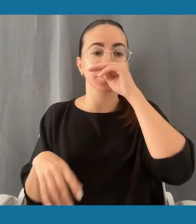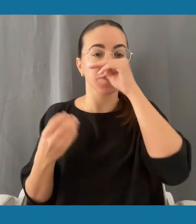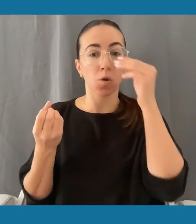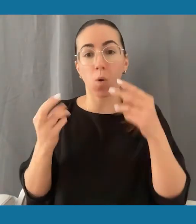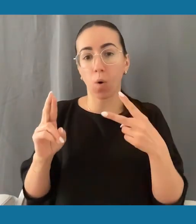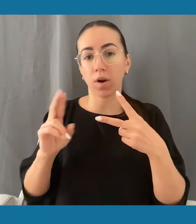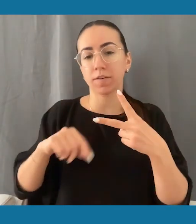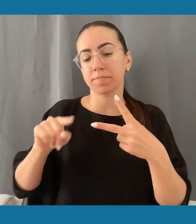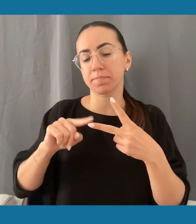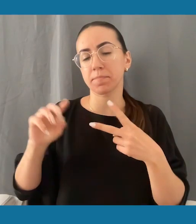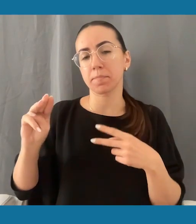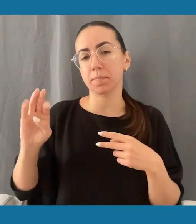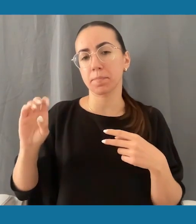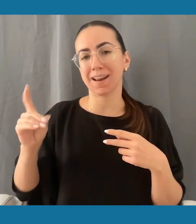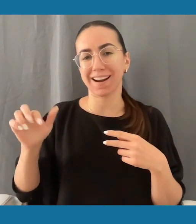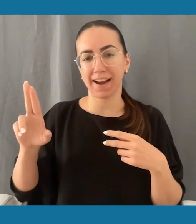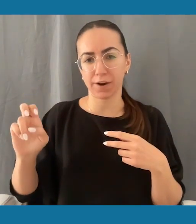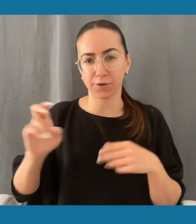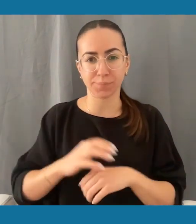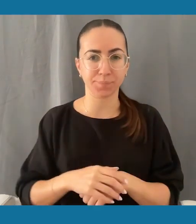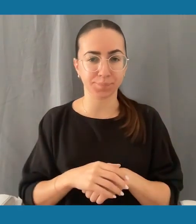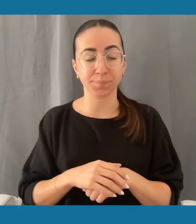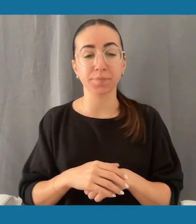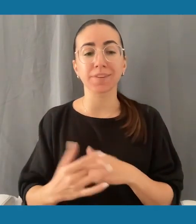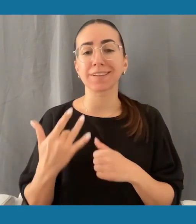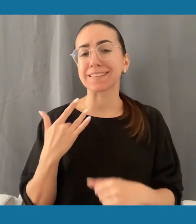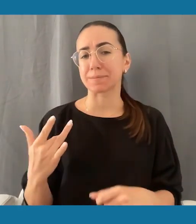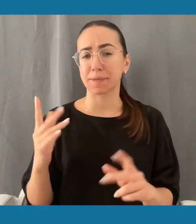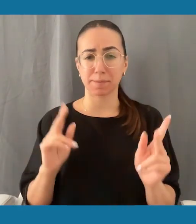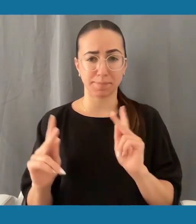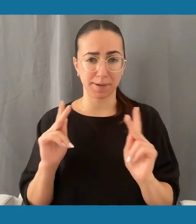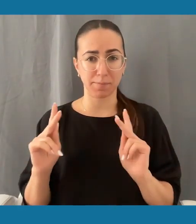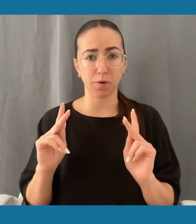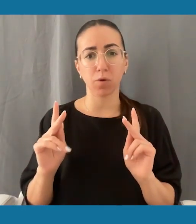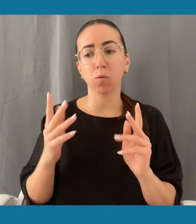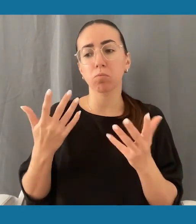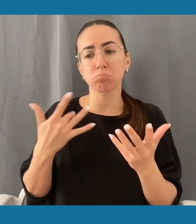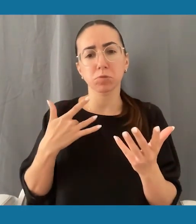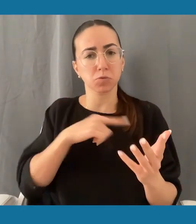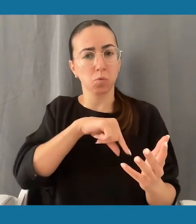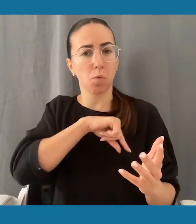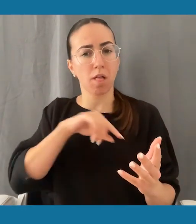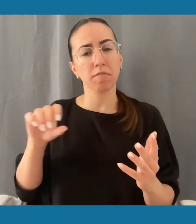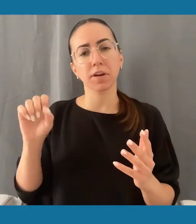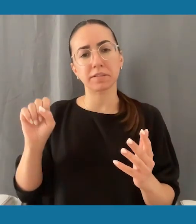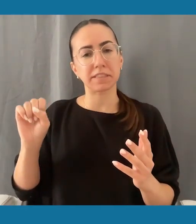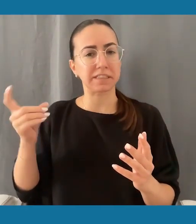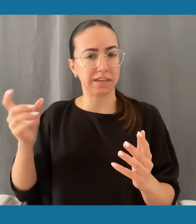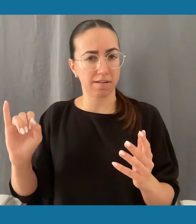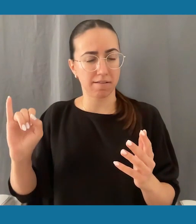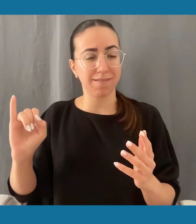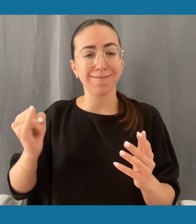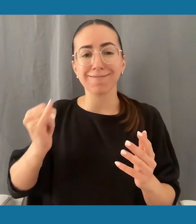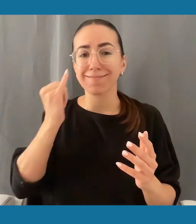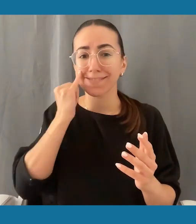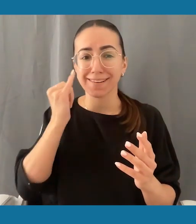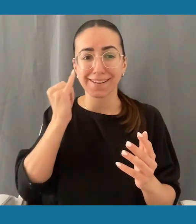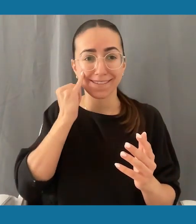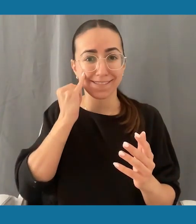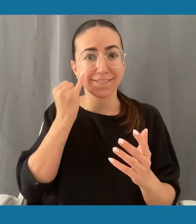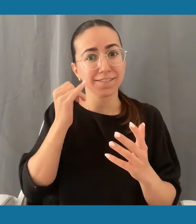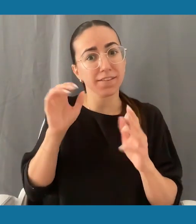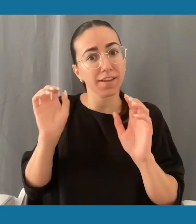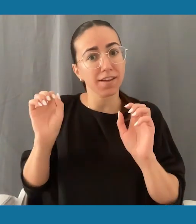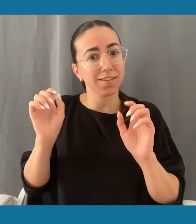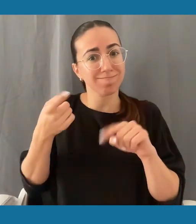or Medicare. Typically, individuals will qualify for SSDI if they're unable to